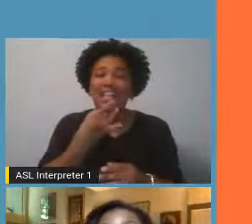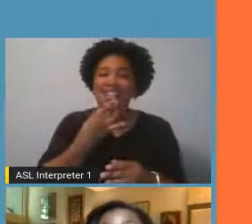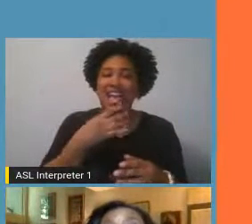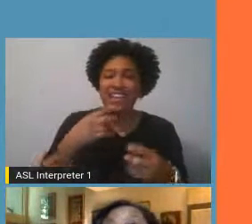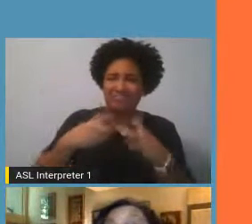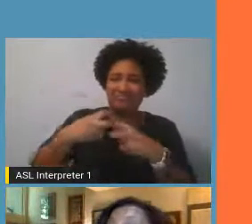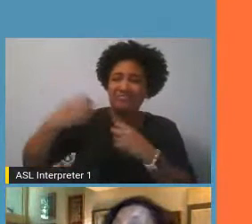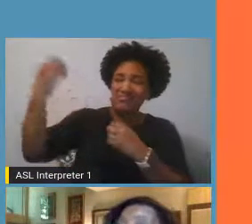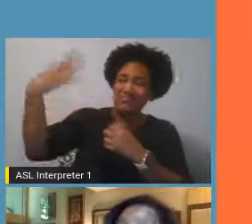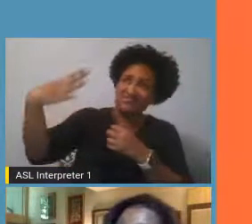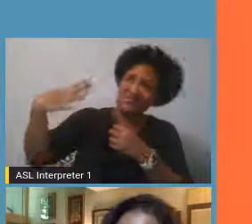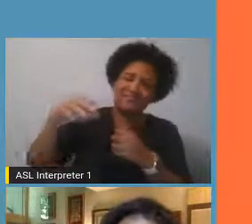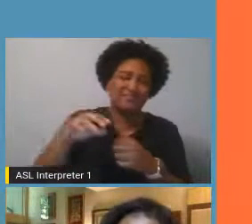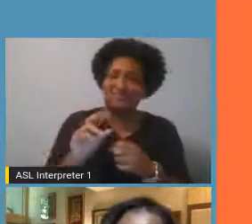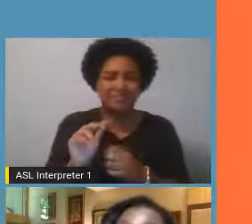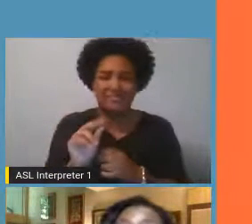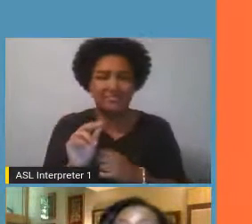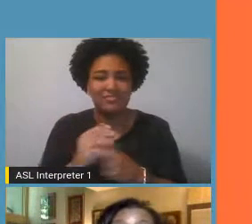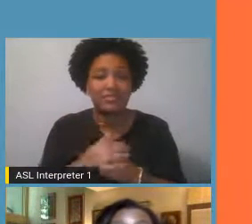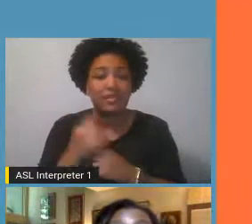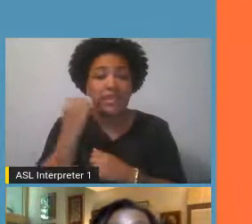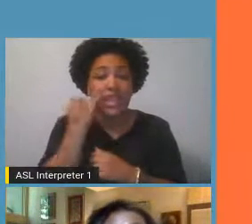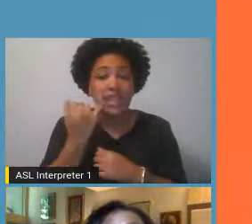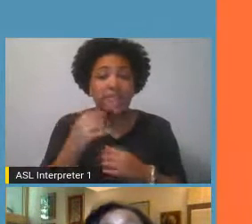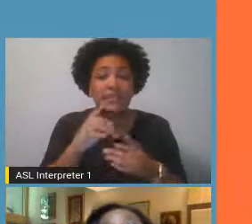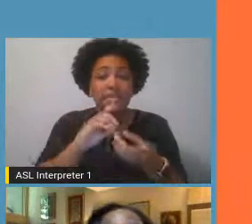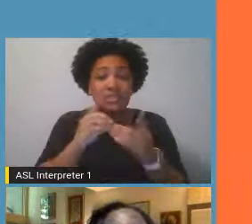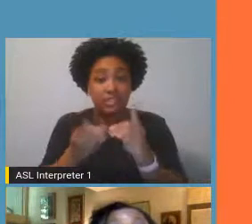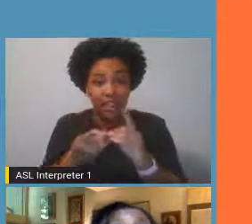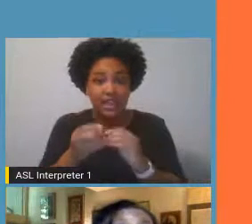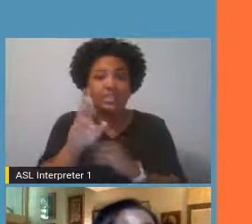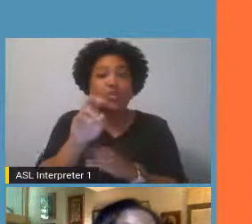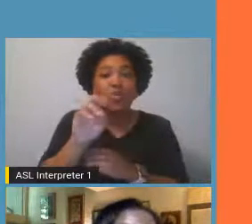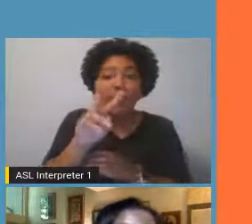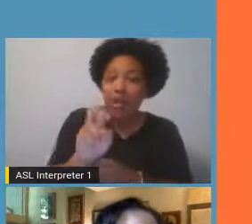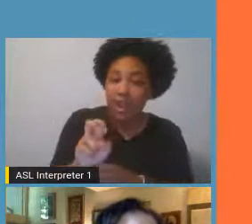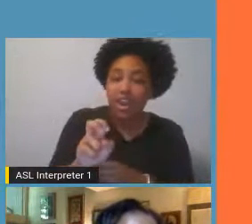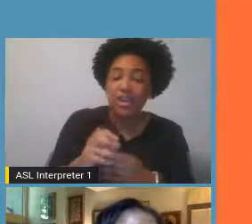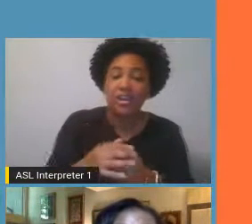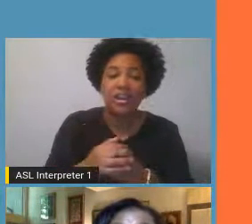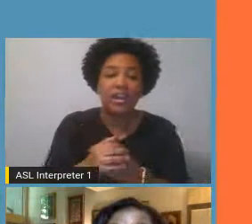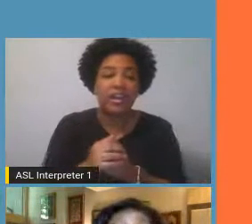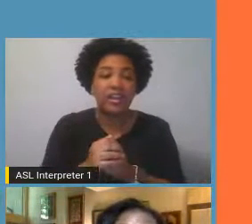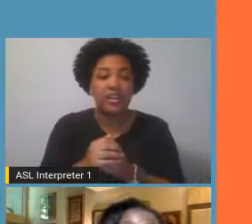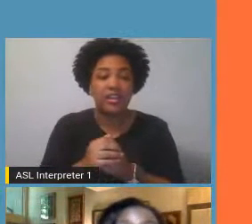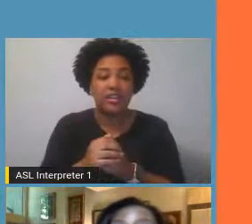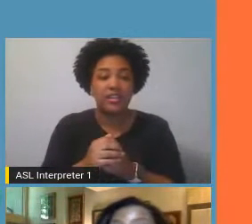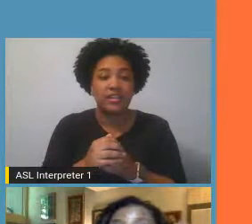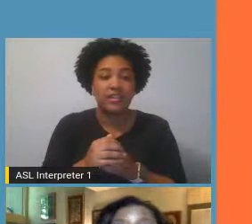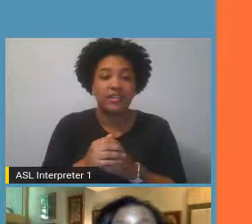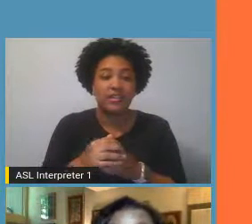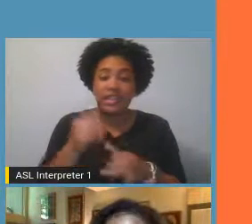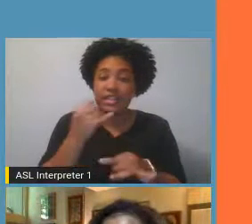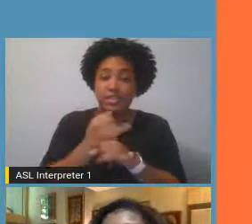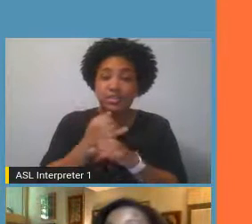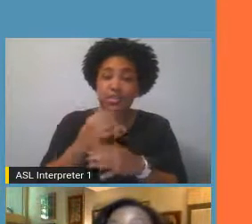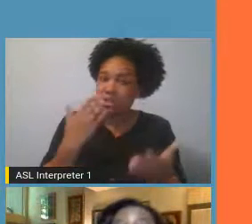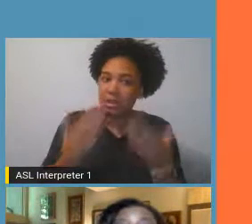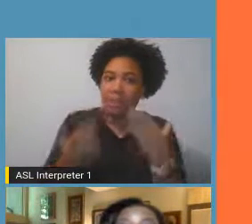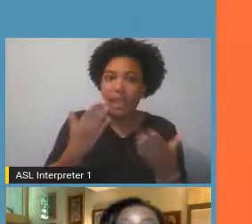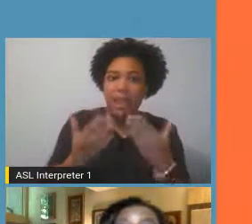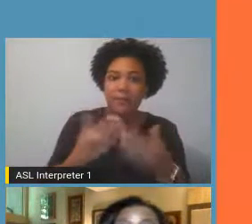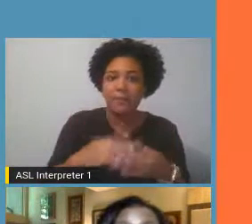preservation issues. But if they're digitized and they're rare, then the institution can possibly, you know, make an